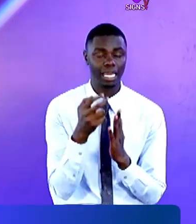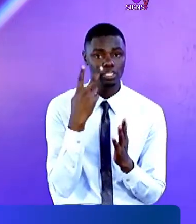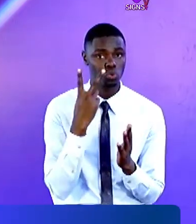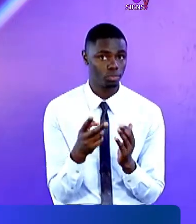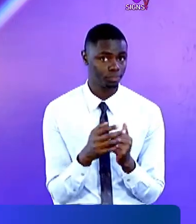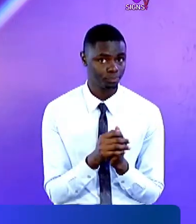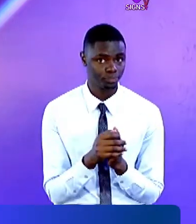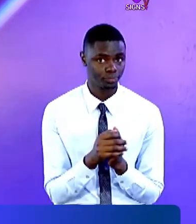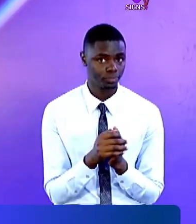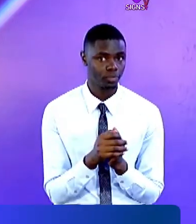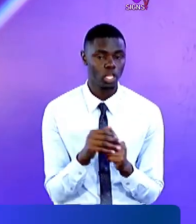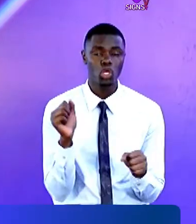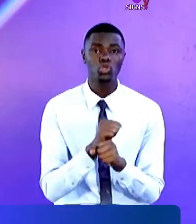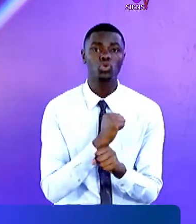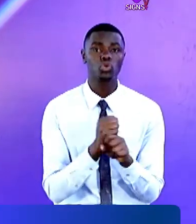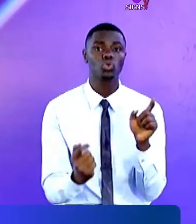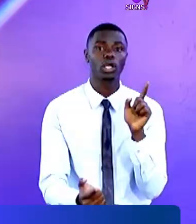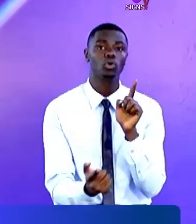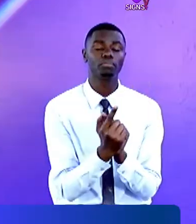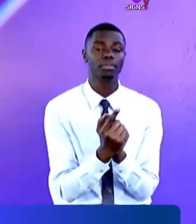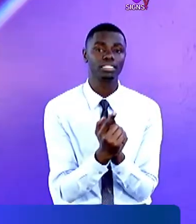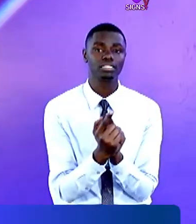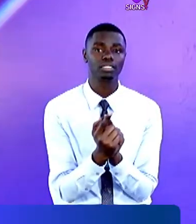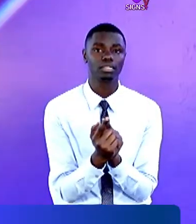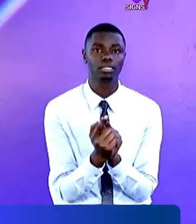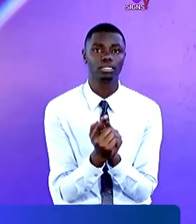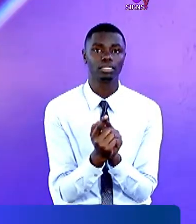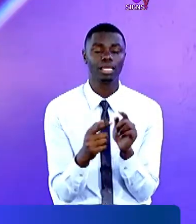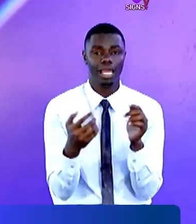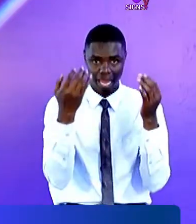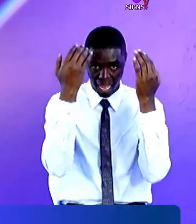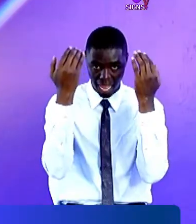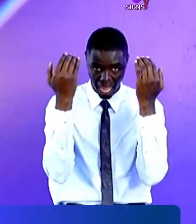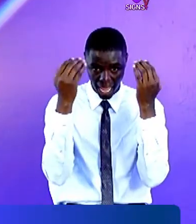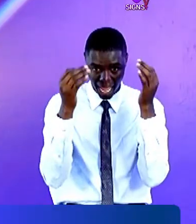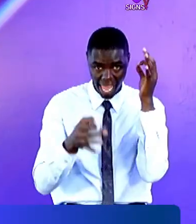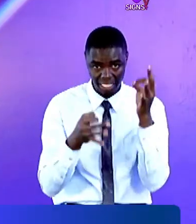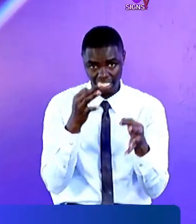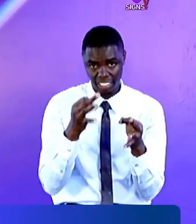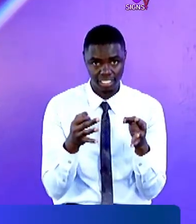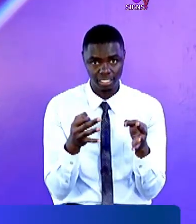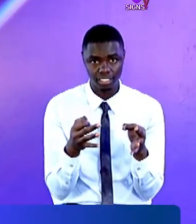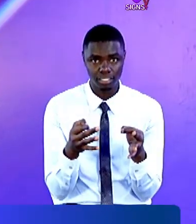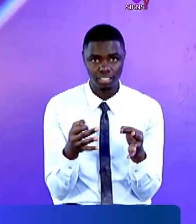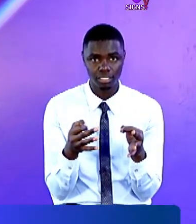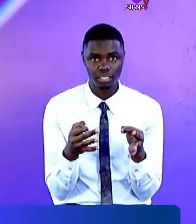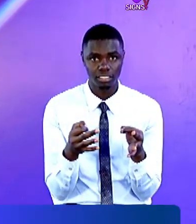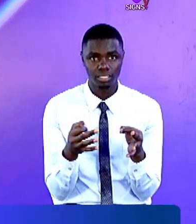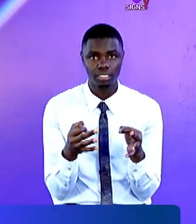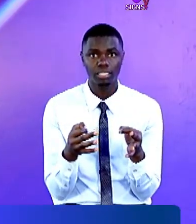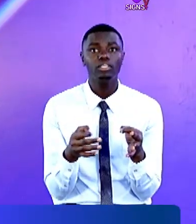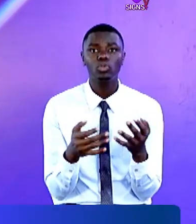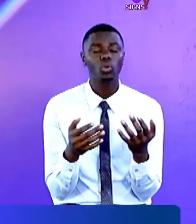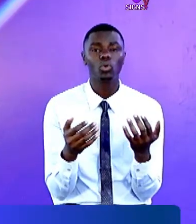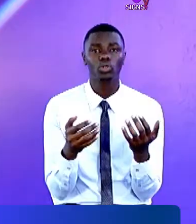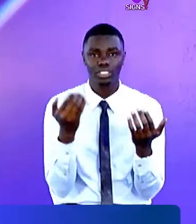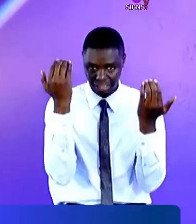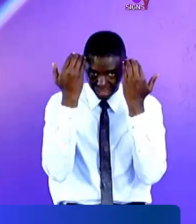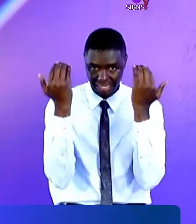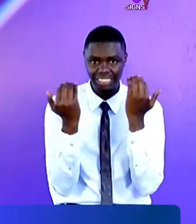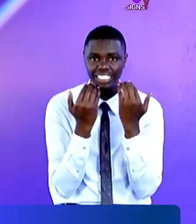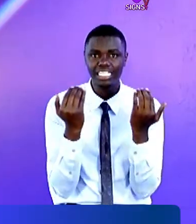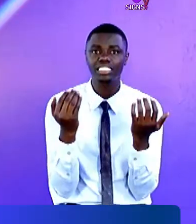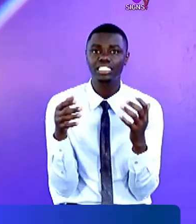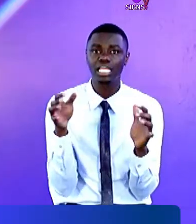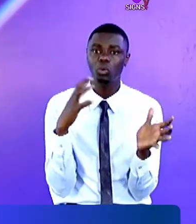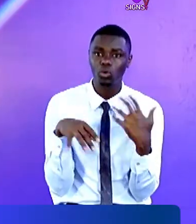Alan, you cannot meet and have coffee with the judge. But in Kenya, you can go to judge's mess, drink with them, and you can